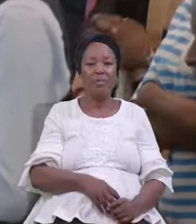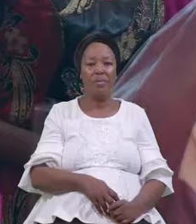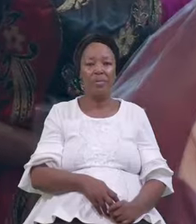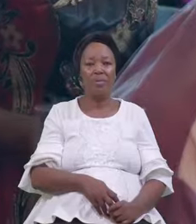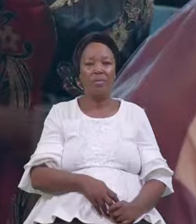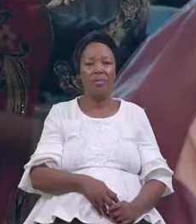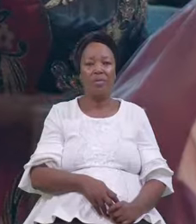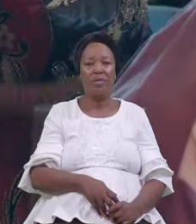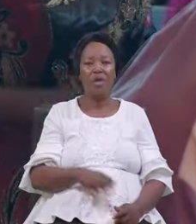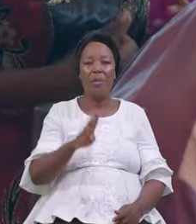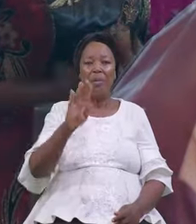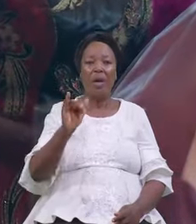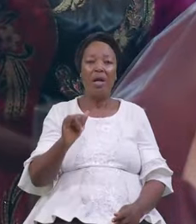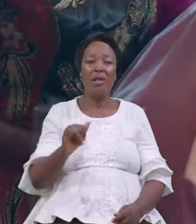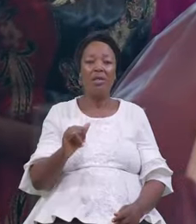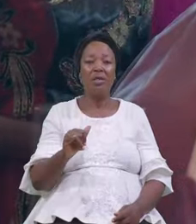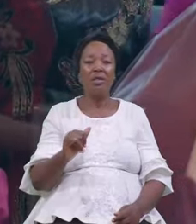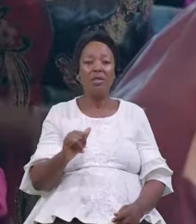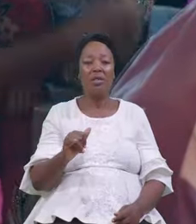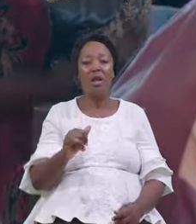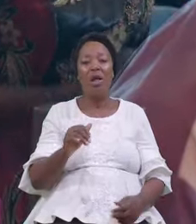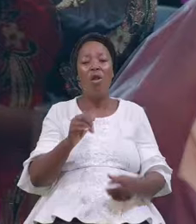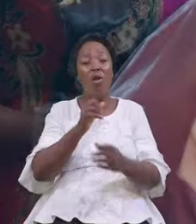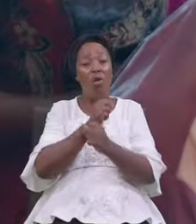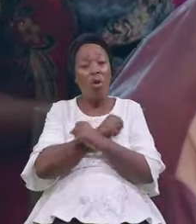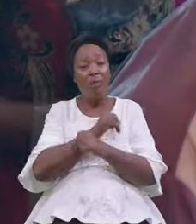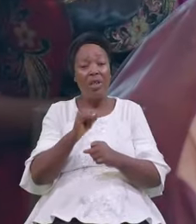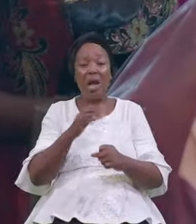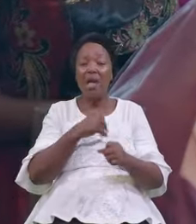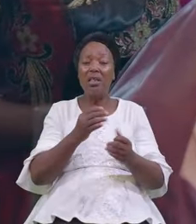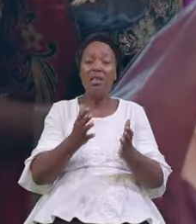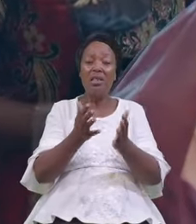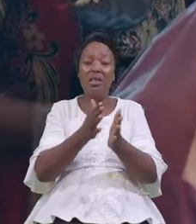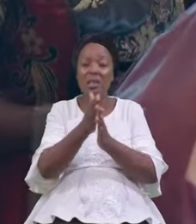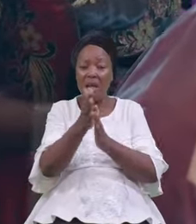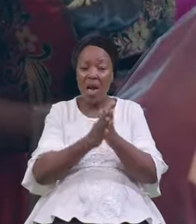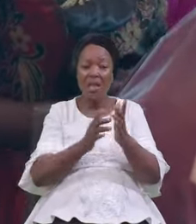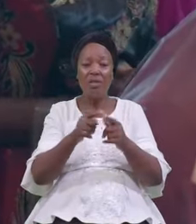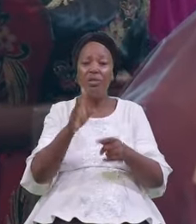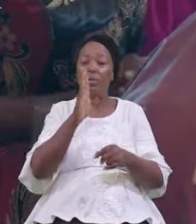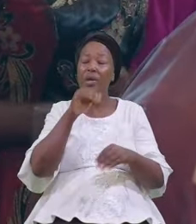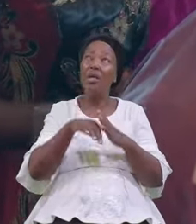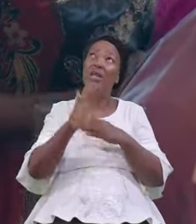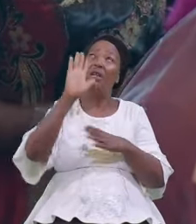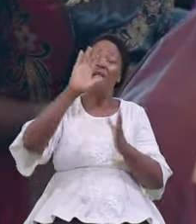by loving to be in his presence. Love him